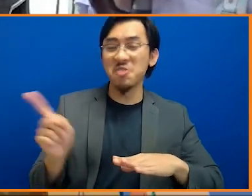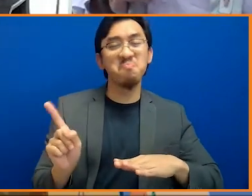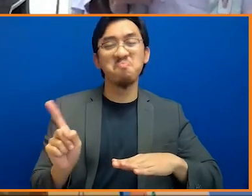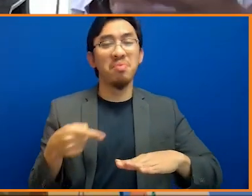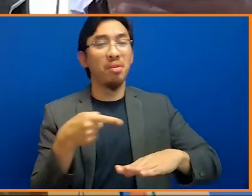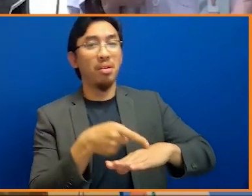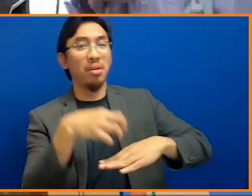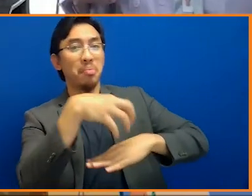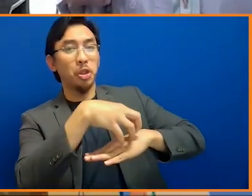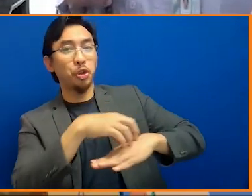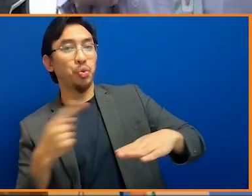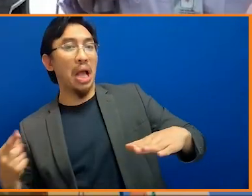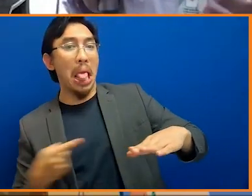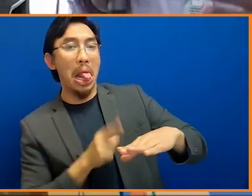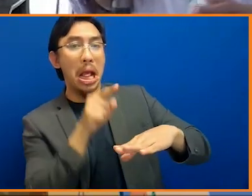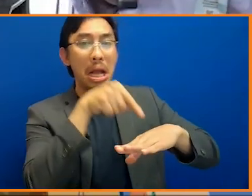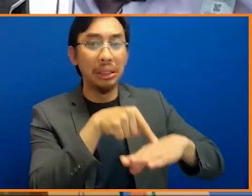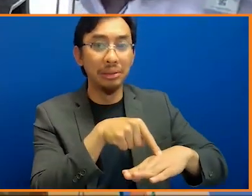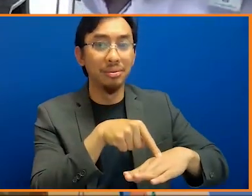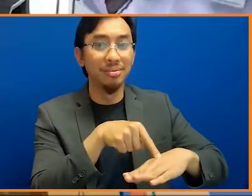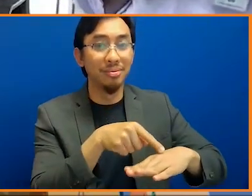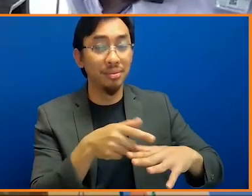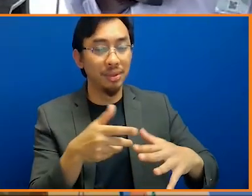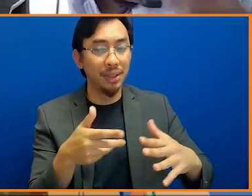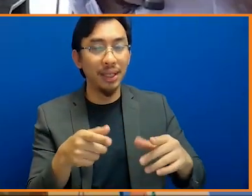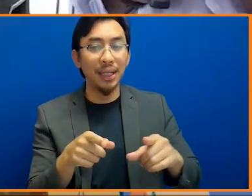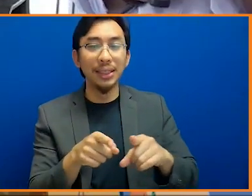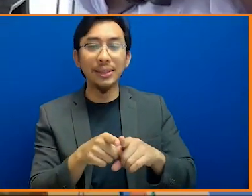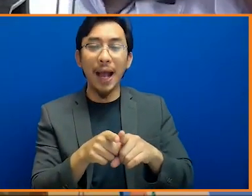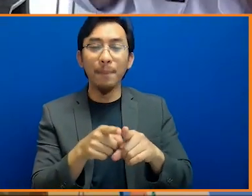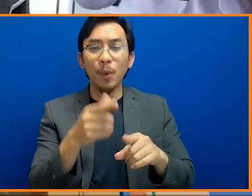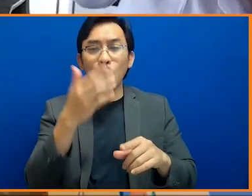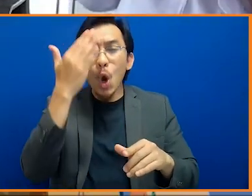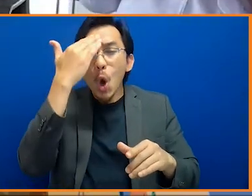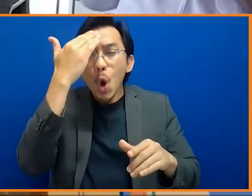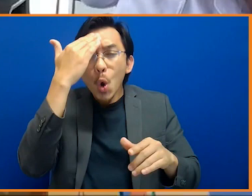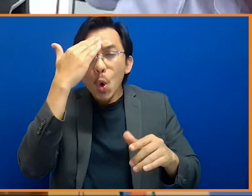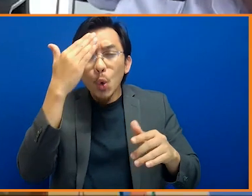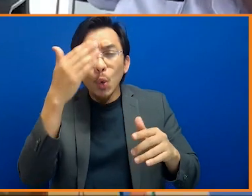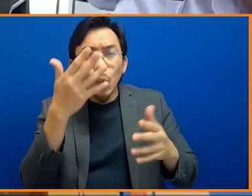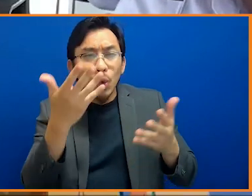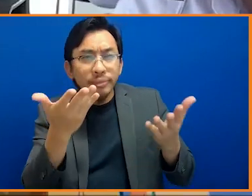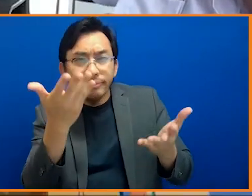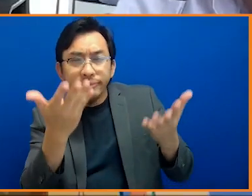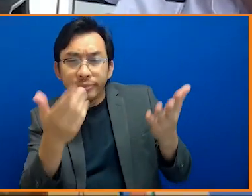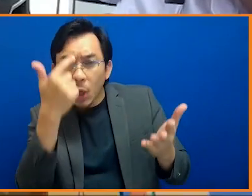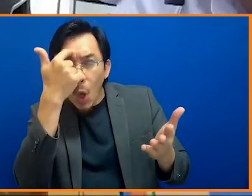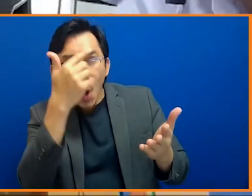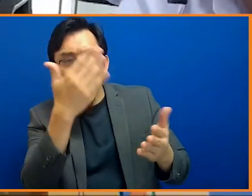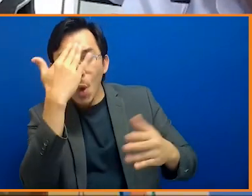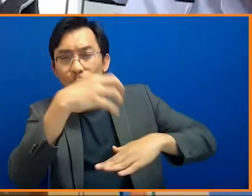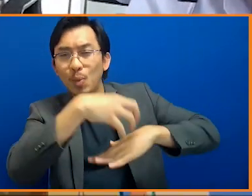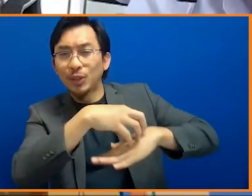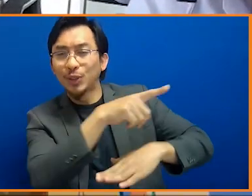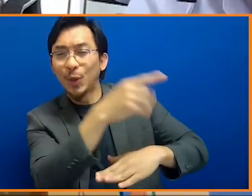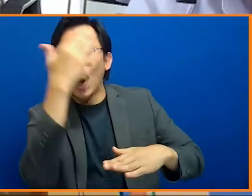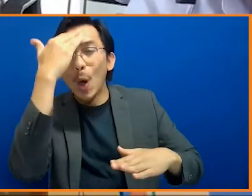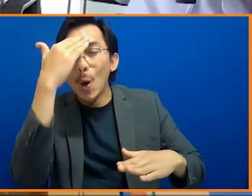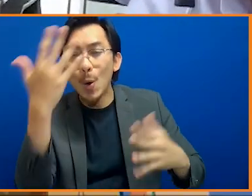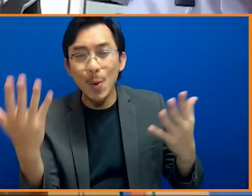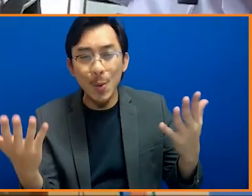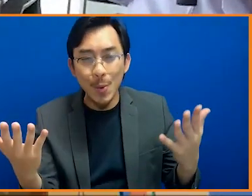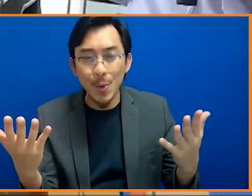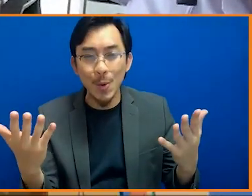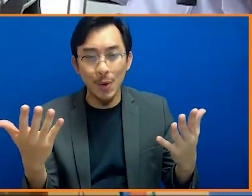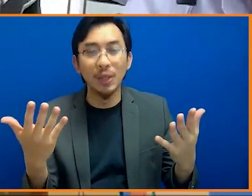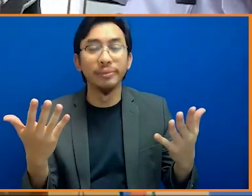like escape building, which is actually no one over there. So this is kind of lack of familiarizations of the function of the